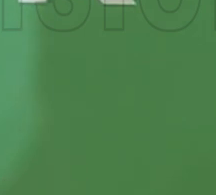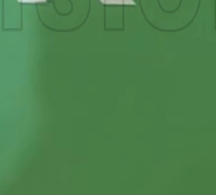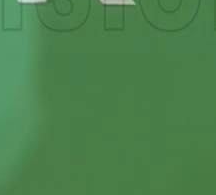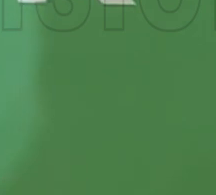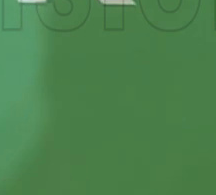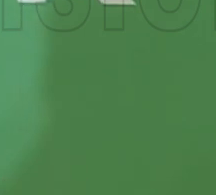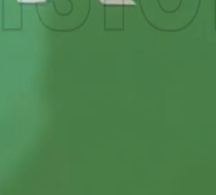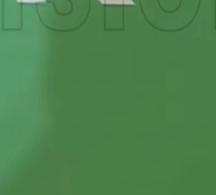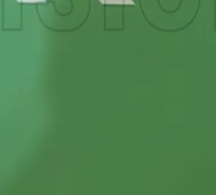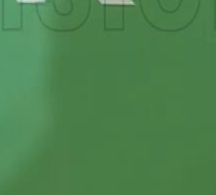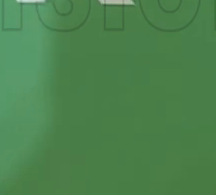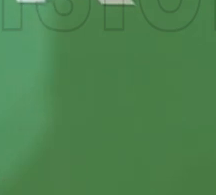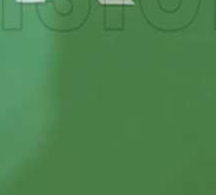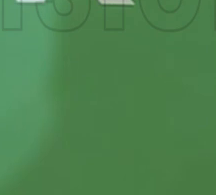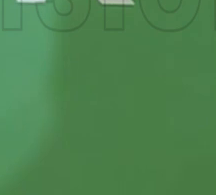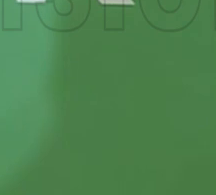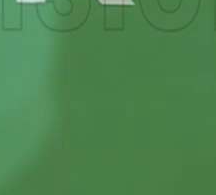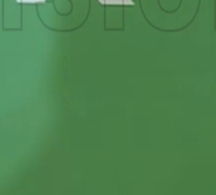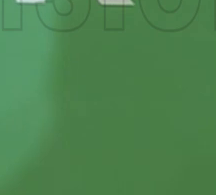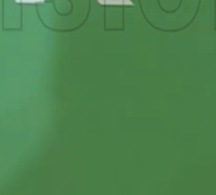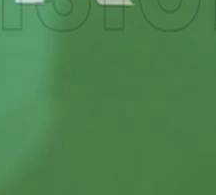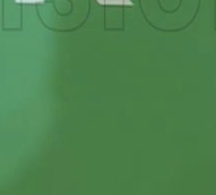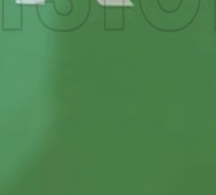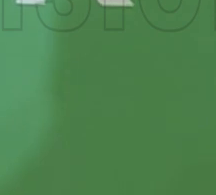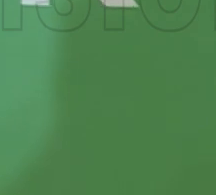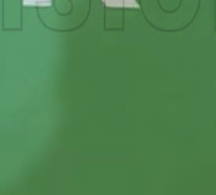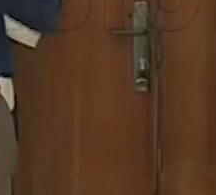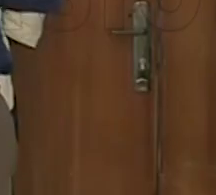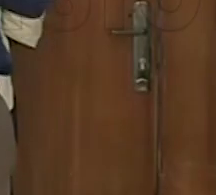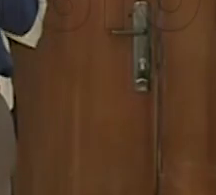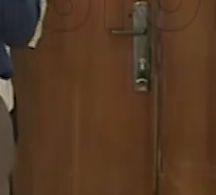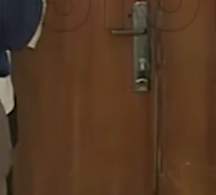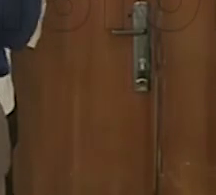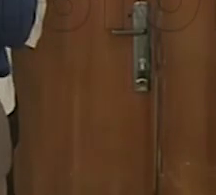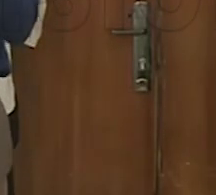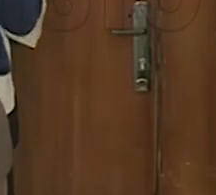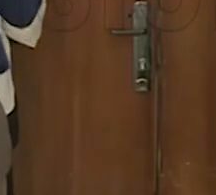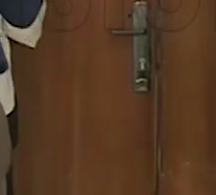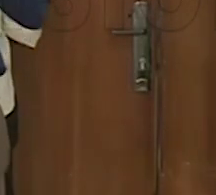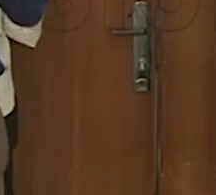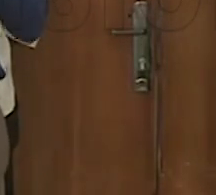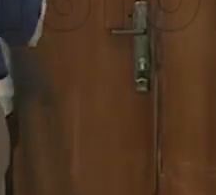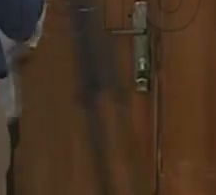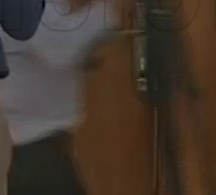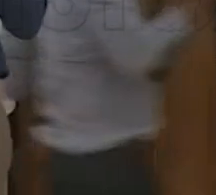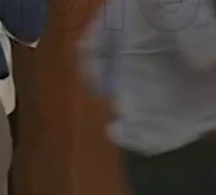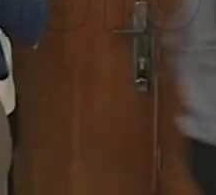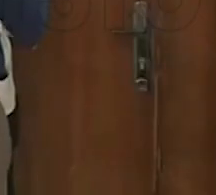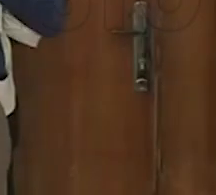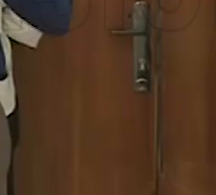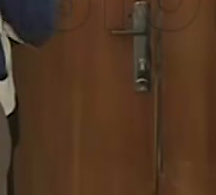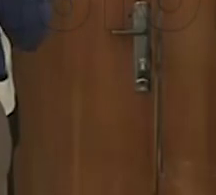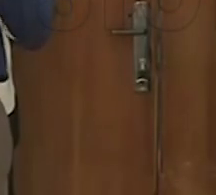themselves. I don't know if your ministry have come up with mechanism to check the preparedness of the schools for possible